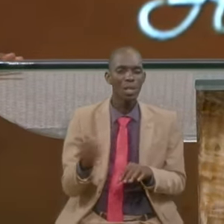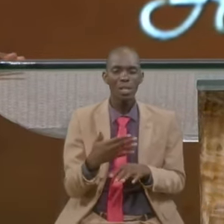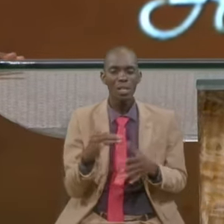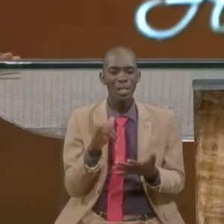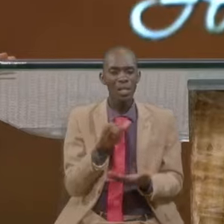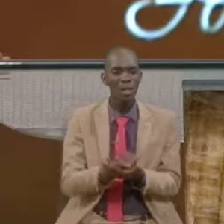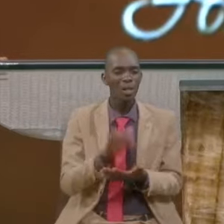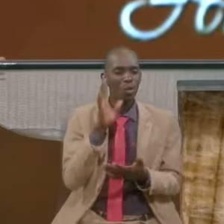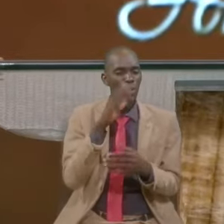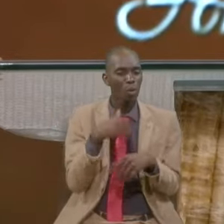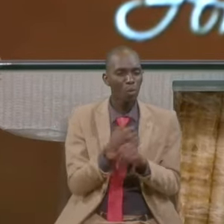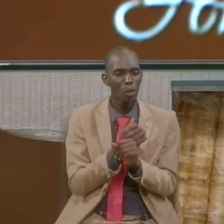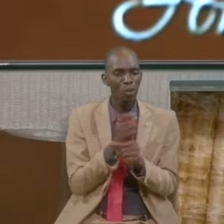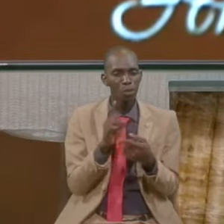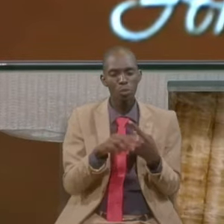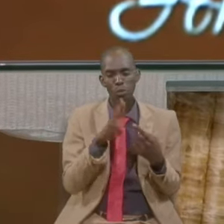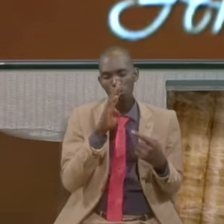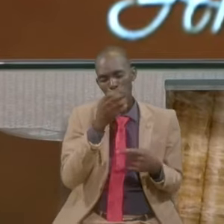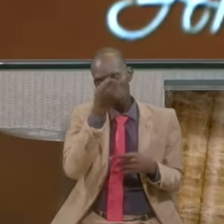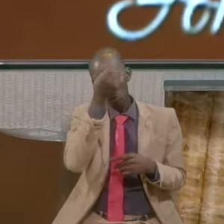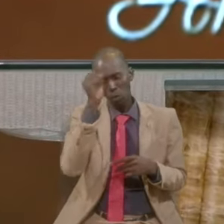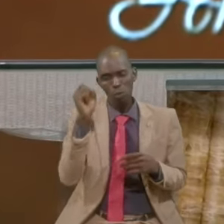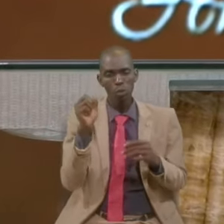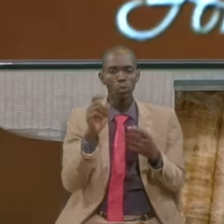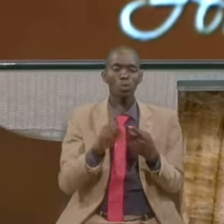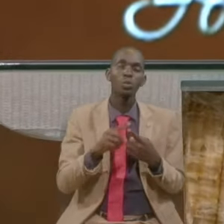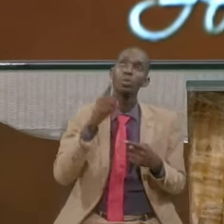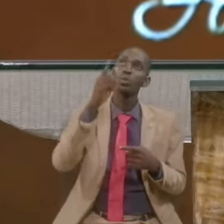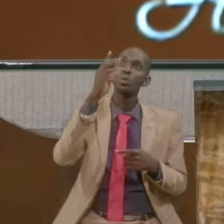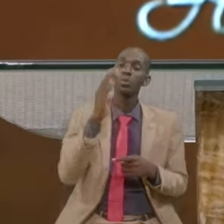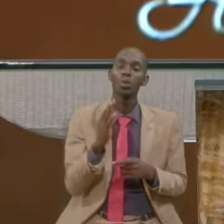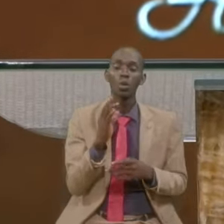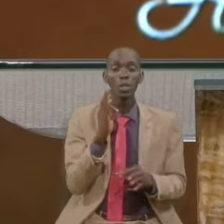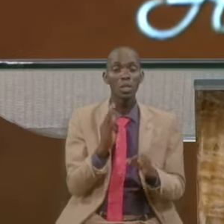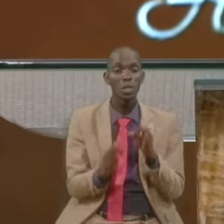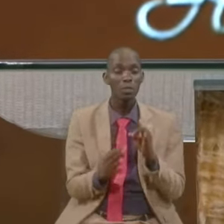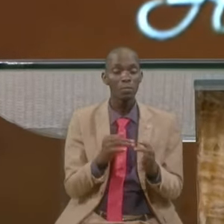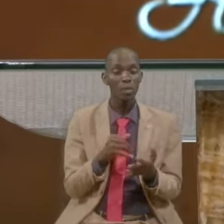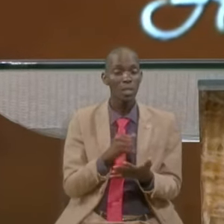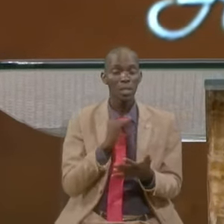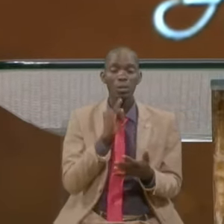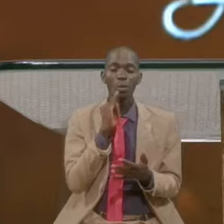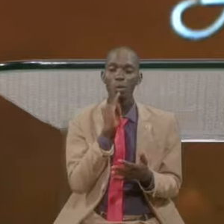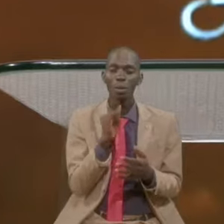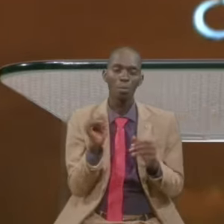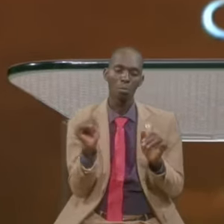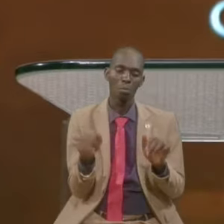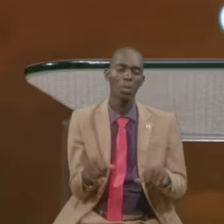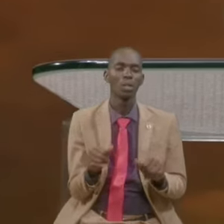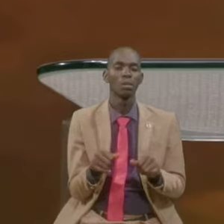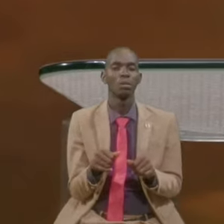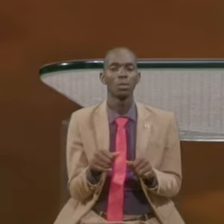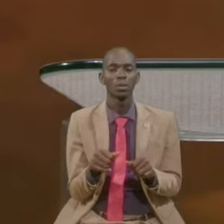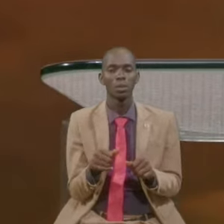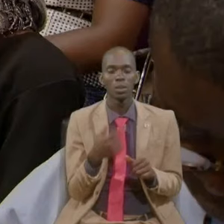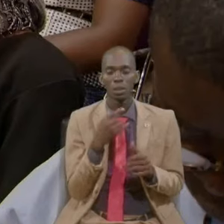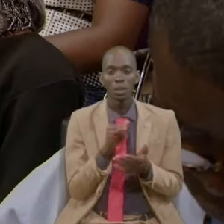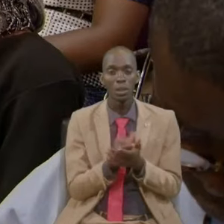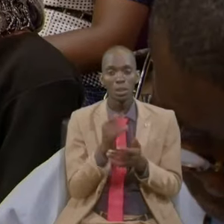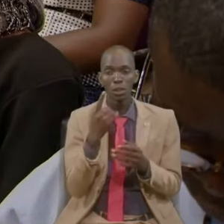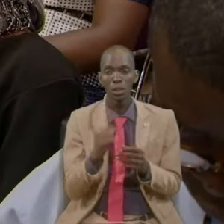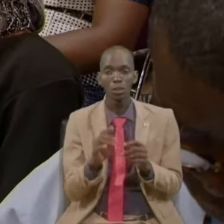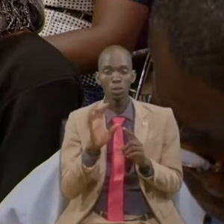disobedient unto God, be at peace, if it be possible. But if they say the condition of being